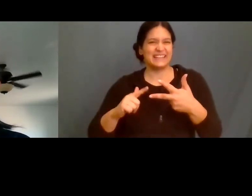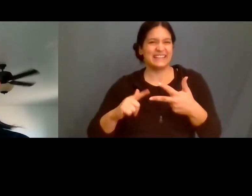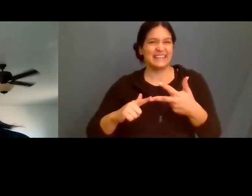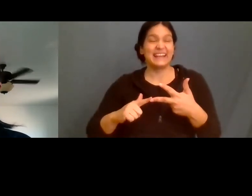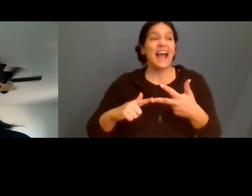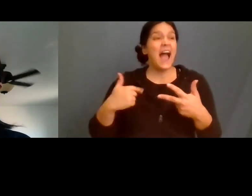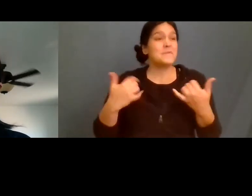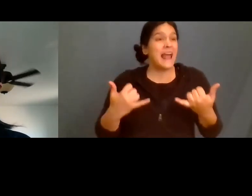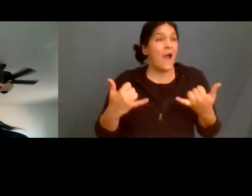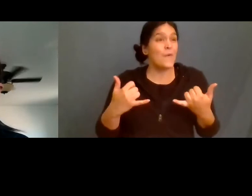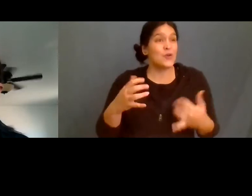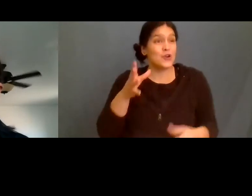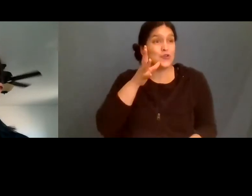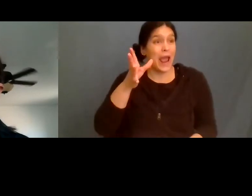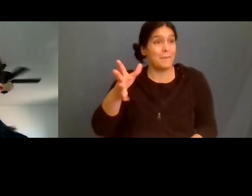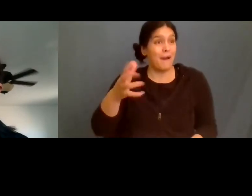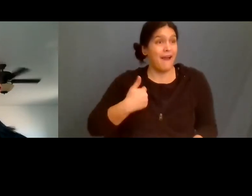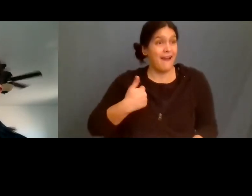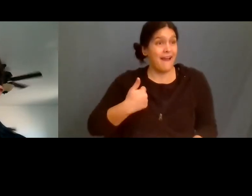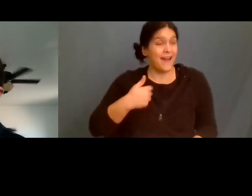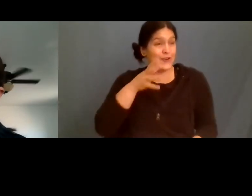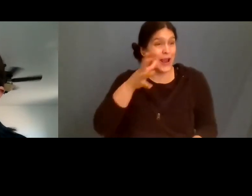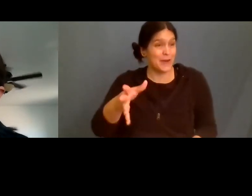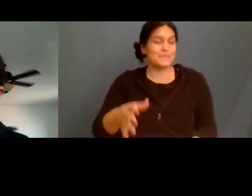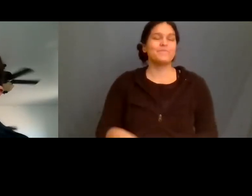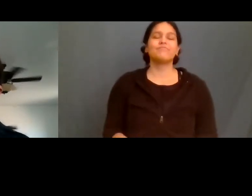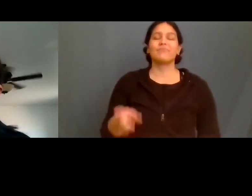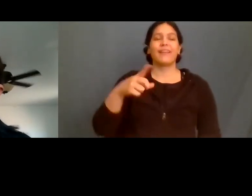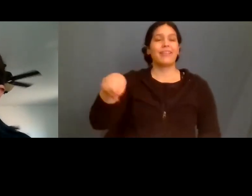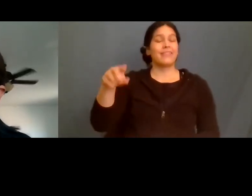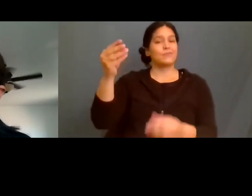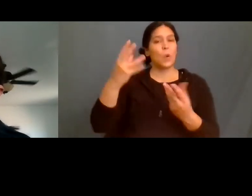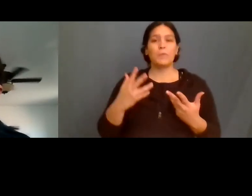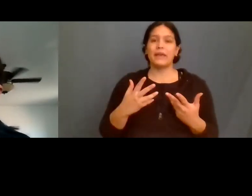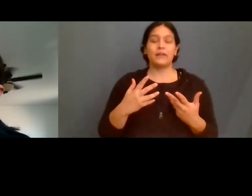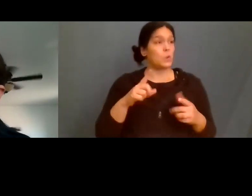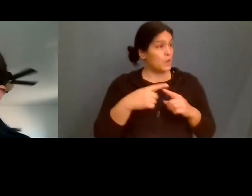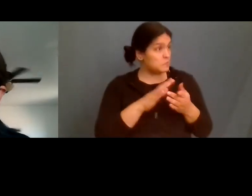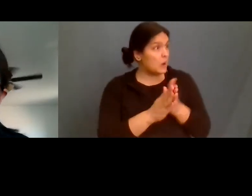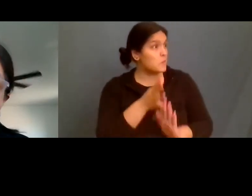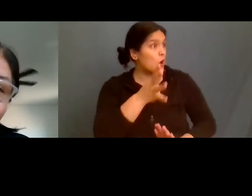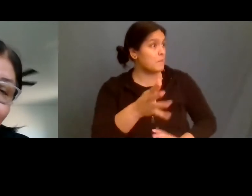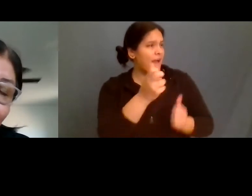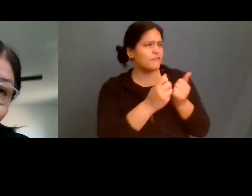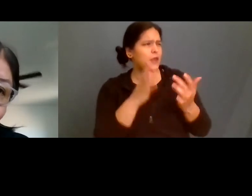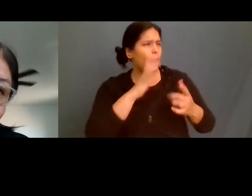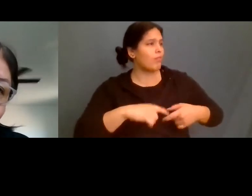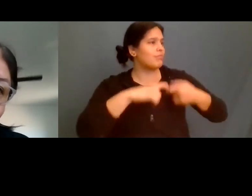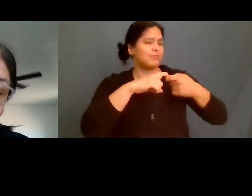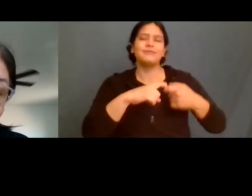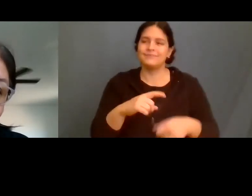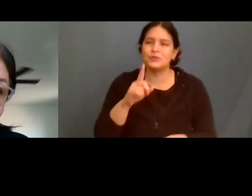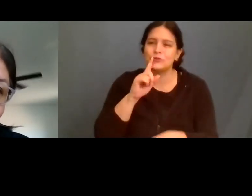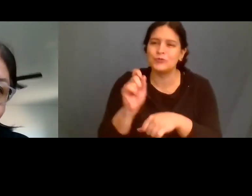you. I have a grandson, Aiden, Carrie Lynn Parker, and Leslie. That's all by